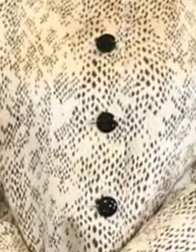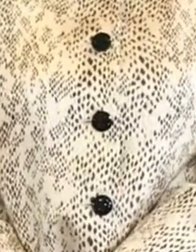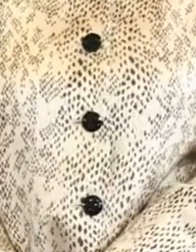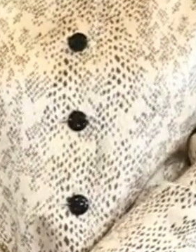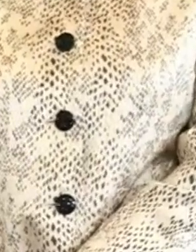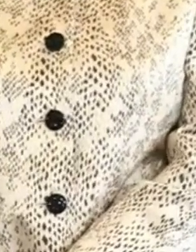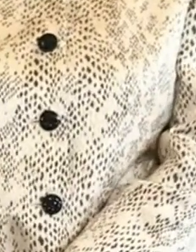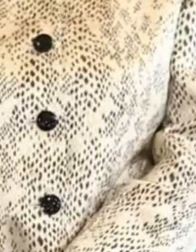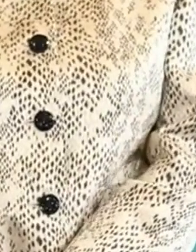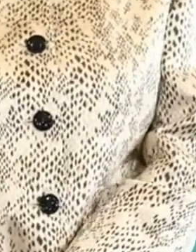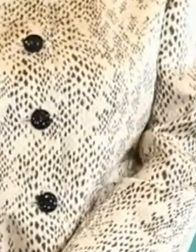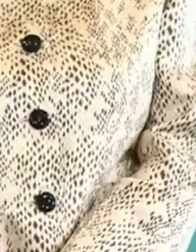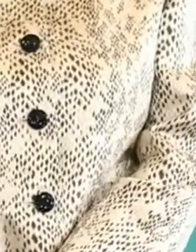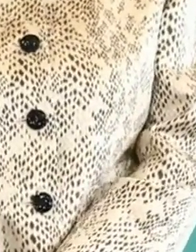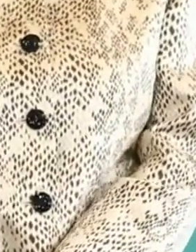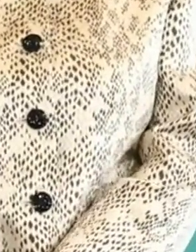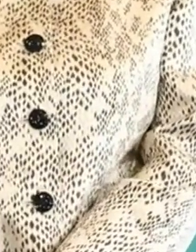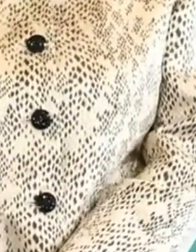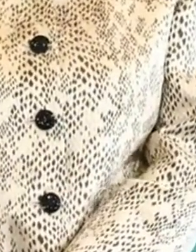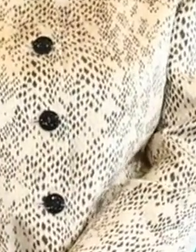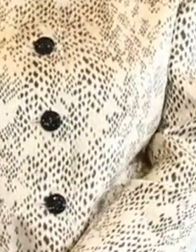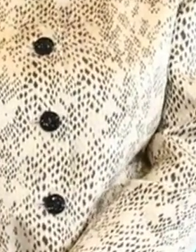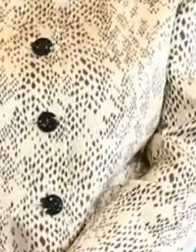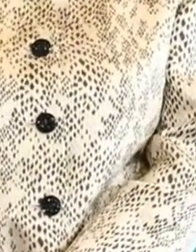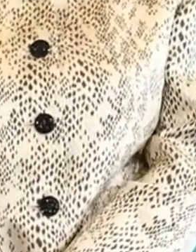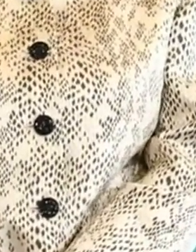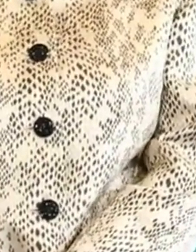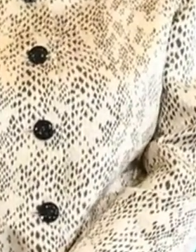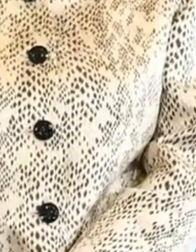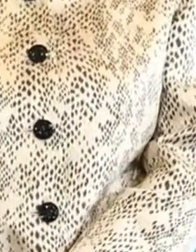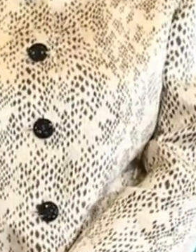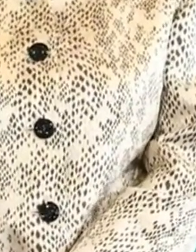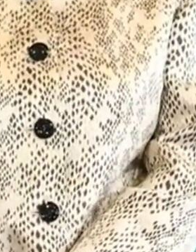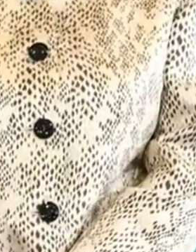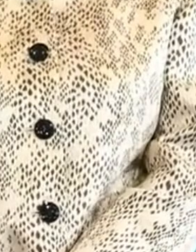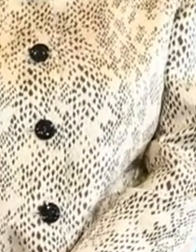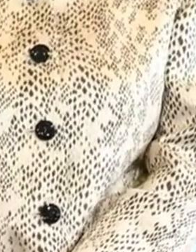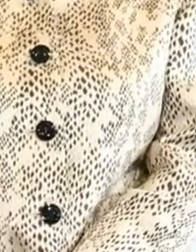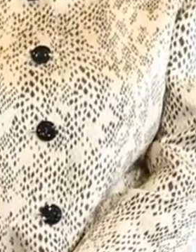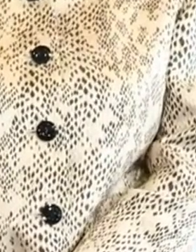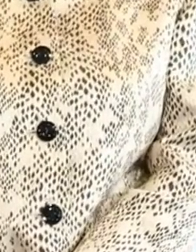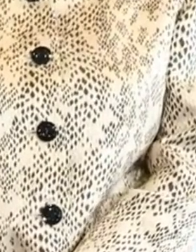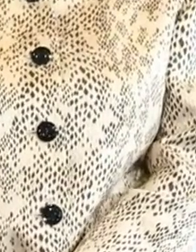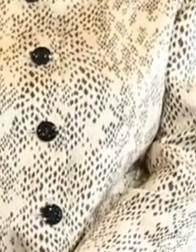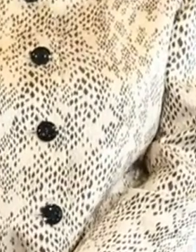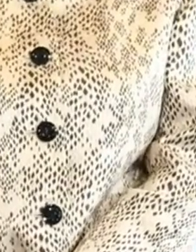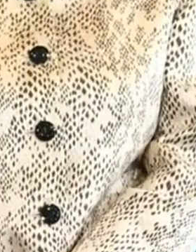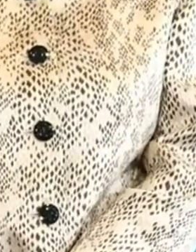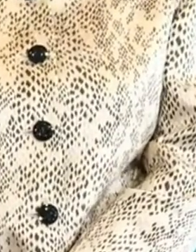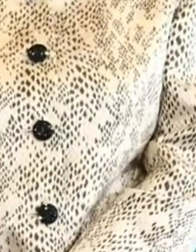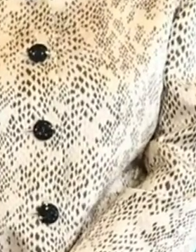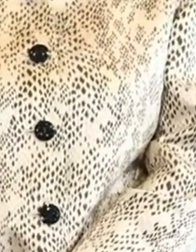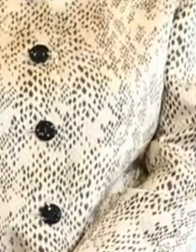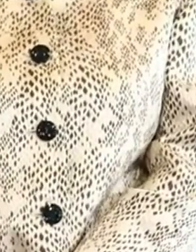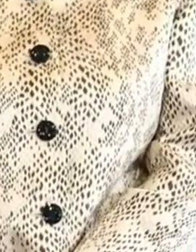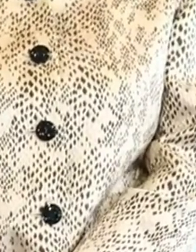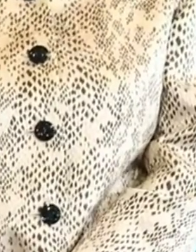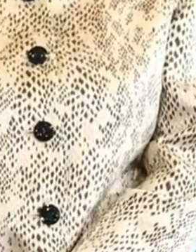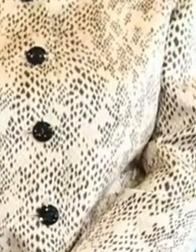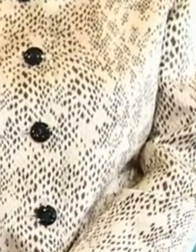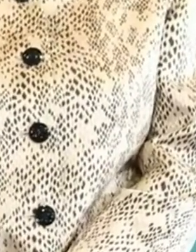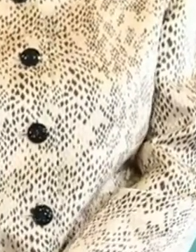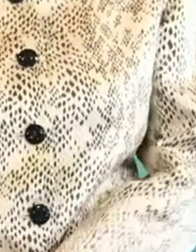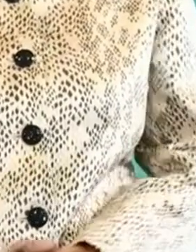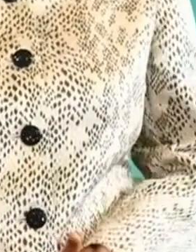you are saying, I want to give it all to Jesus. If that is your desire today, I want you to put up your hand as we